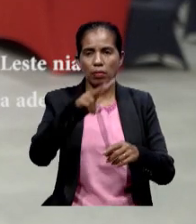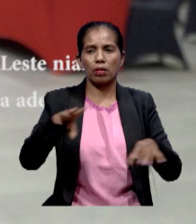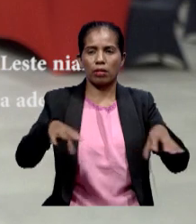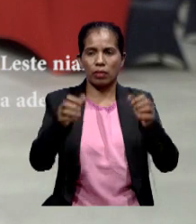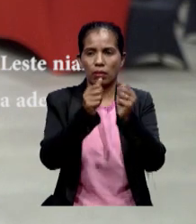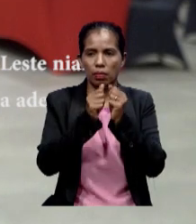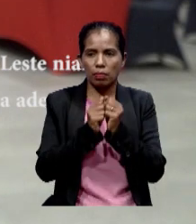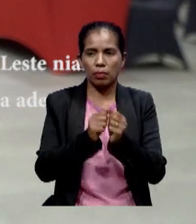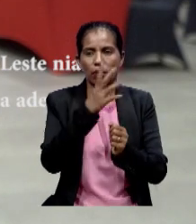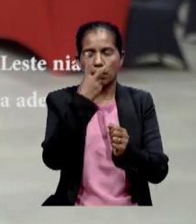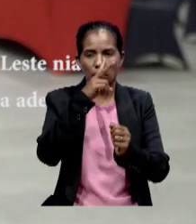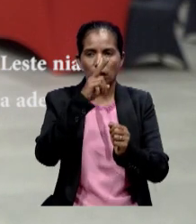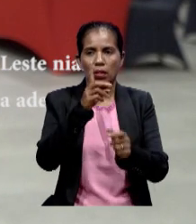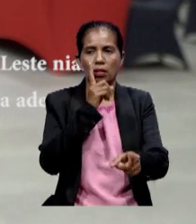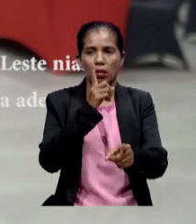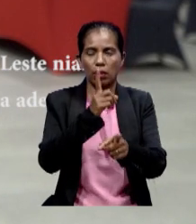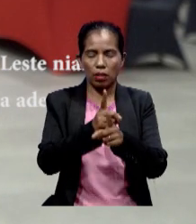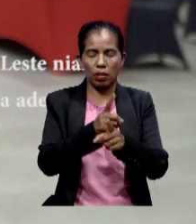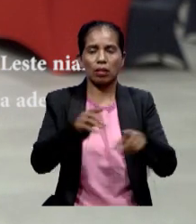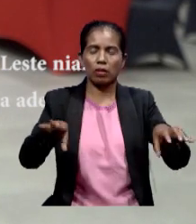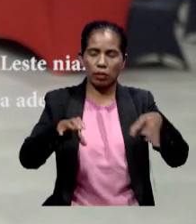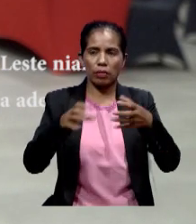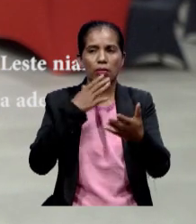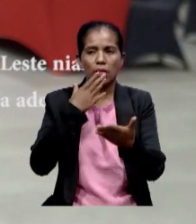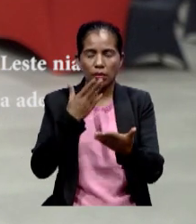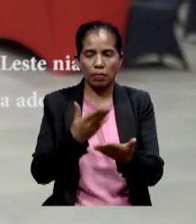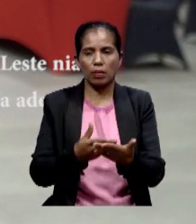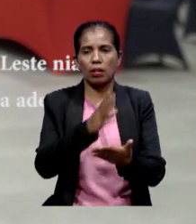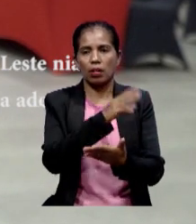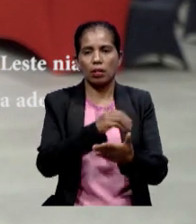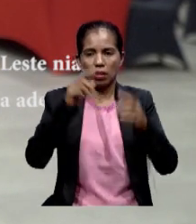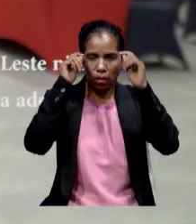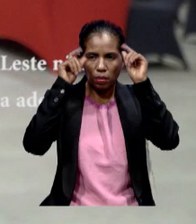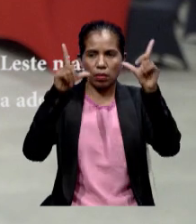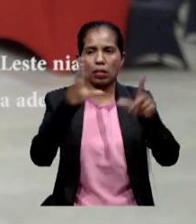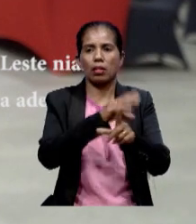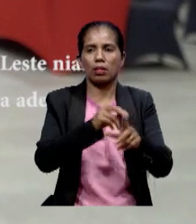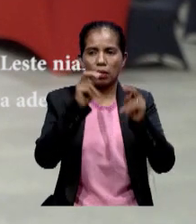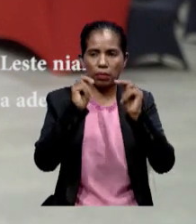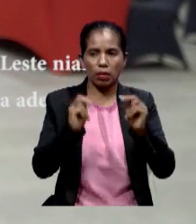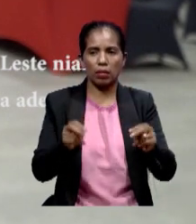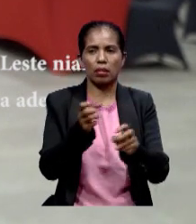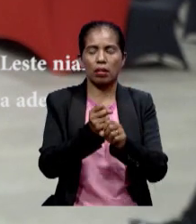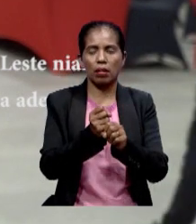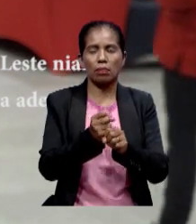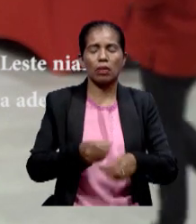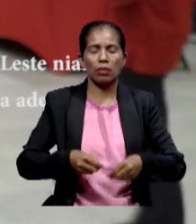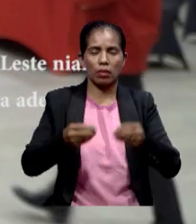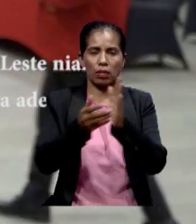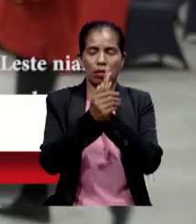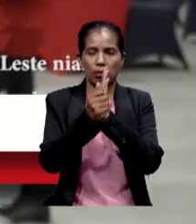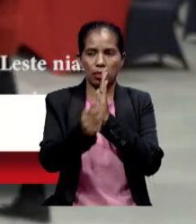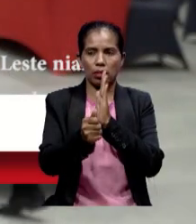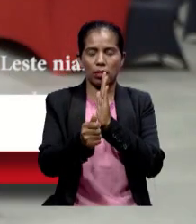the progress, the development of Timor-Leste. What Timor-Leste need for capacity building